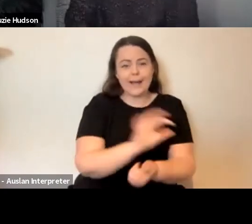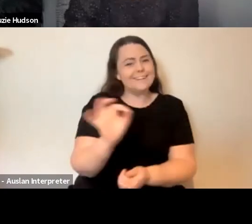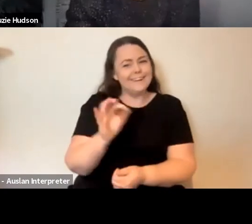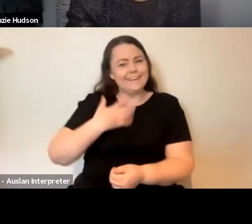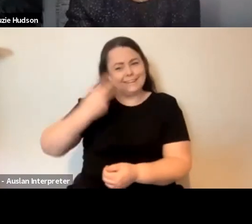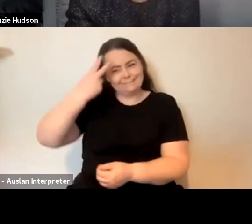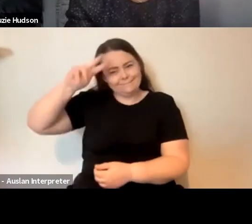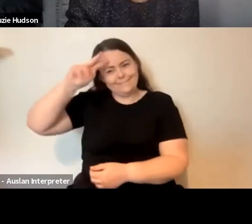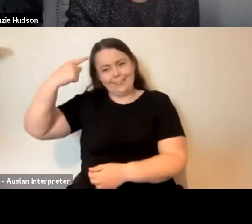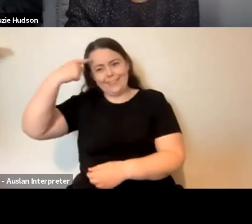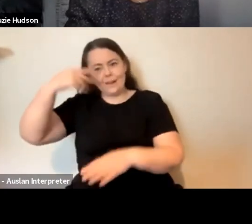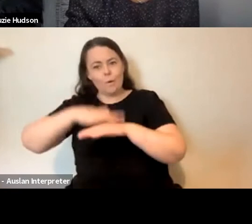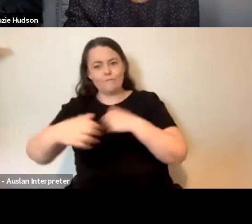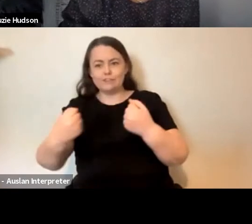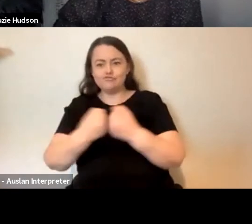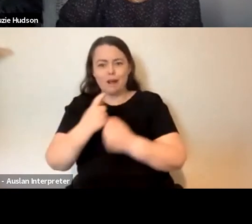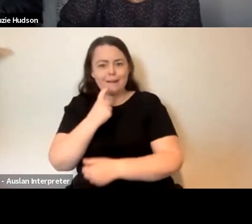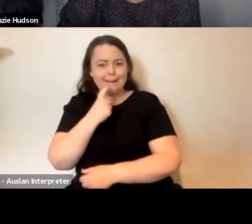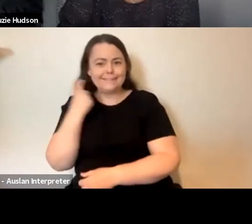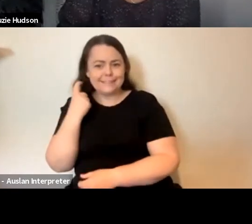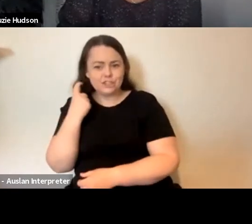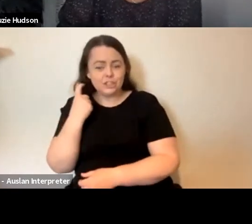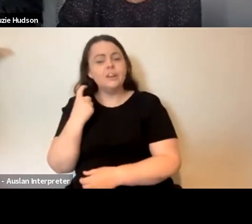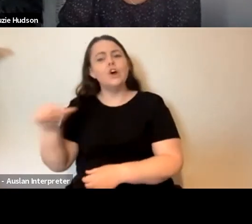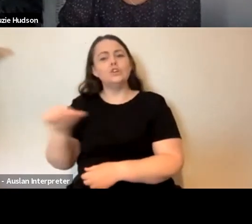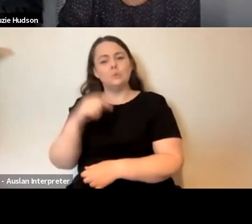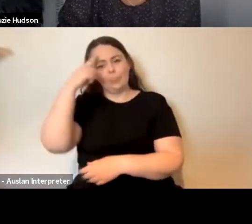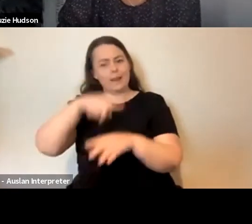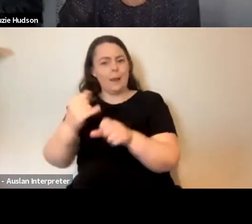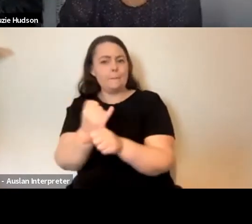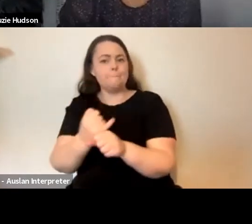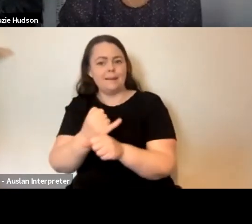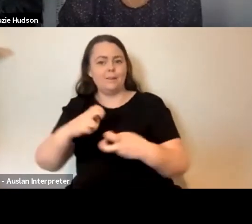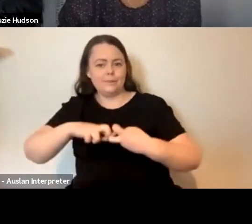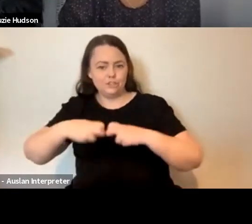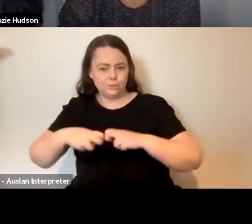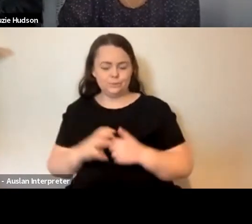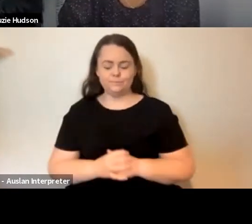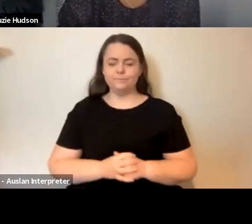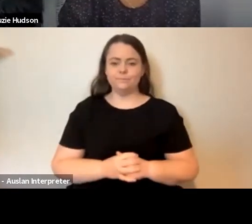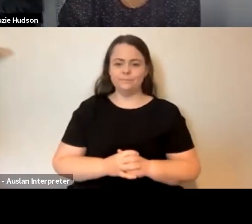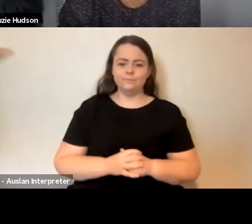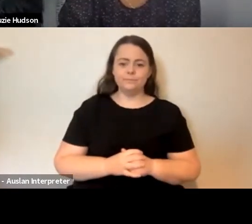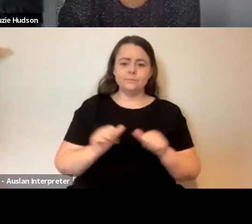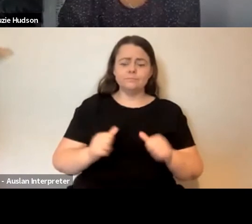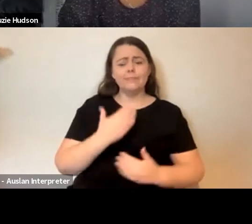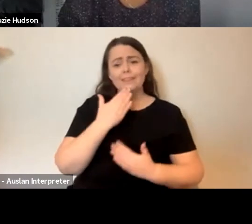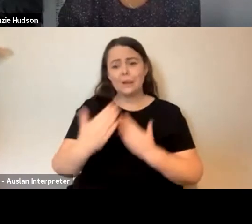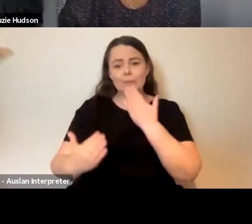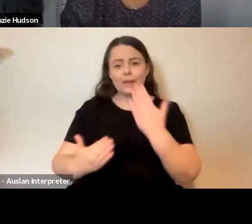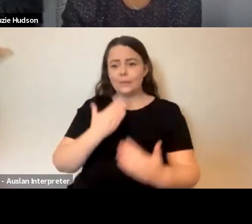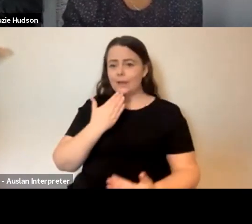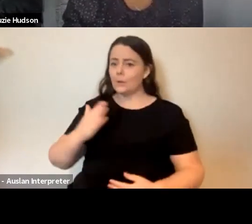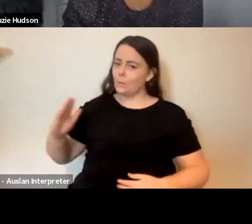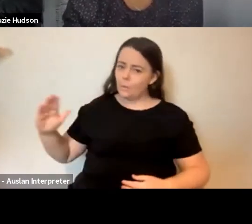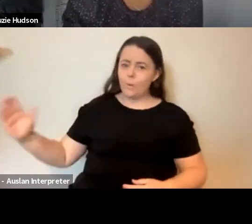me in thanking Rachel, Susie, Sean, and Chris for their insights and their wisdom. Thank you all very much. And I also